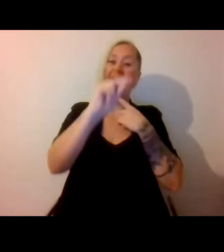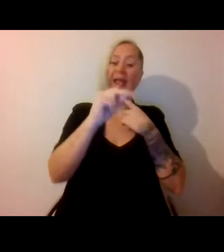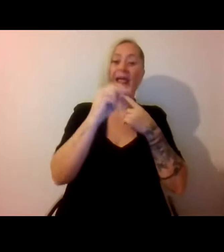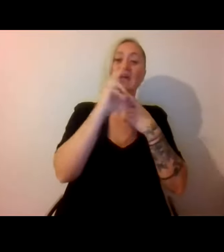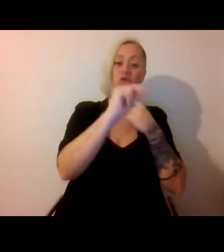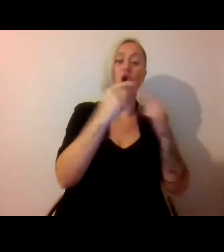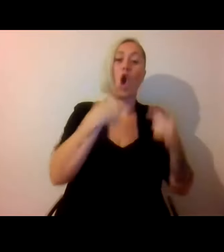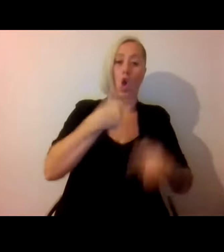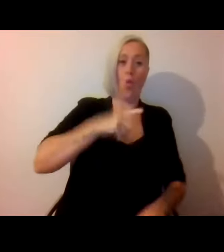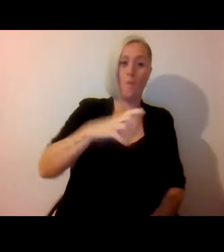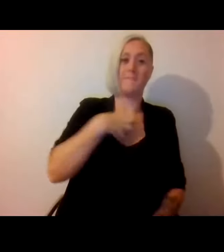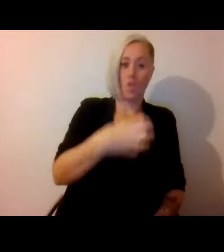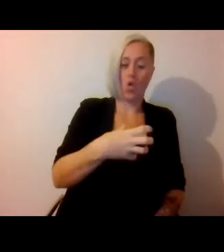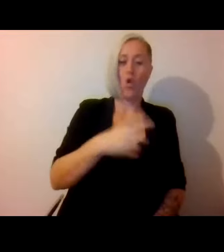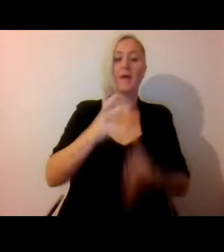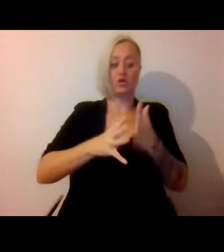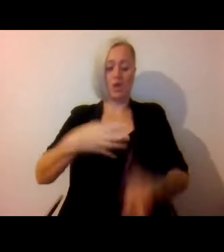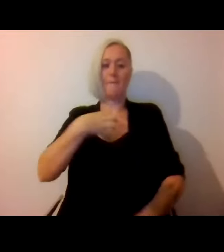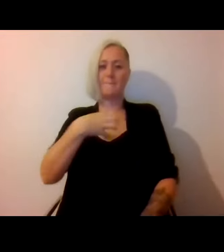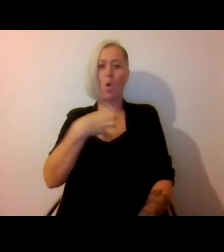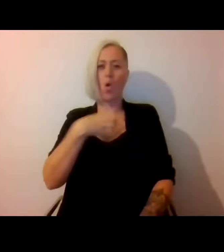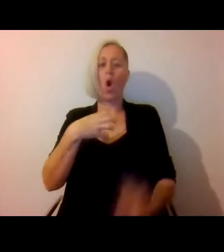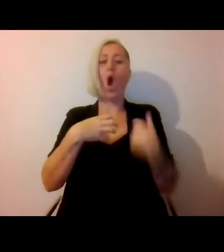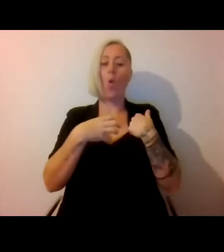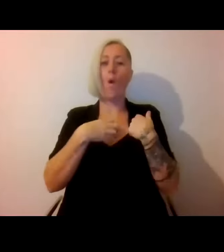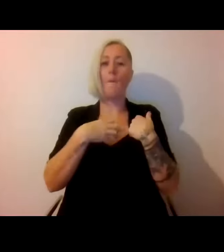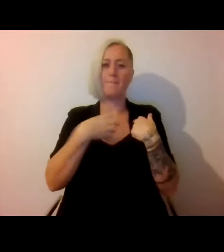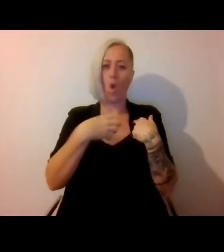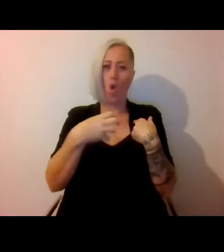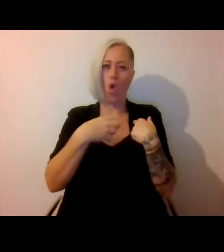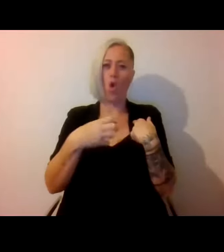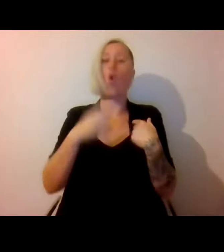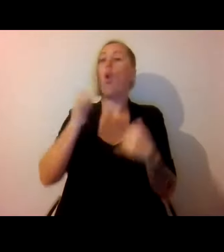over there. And then I've got 2 signs for that one.